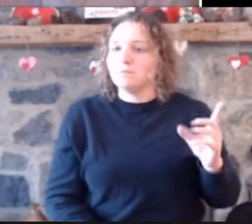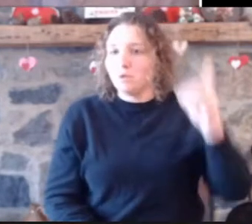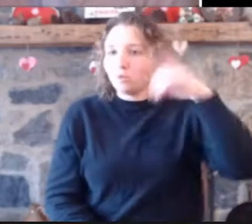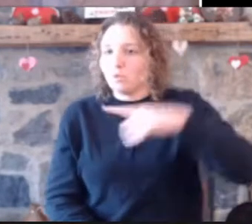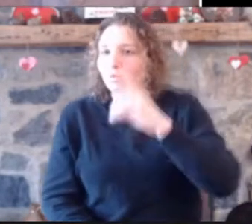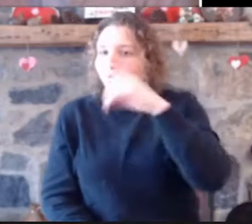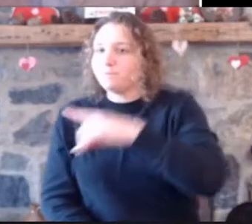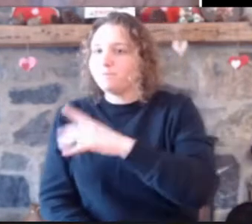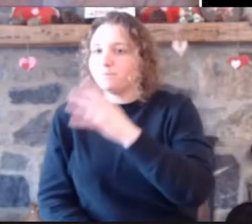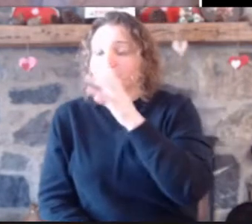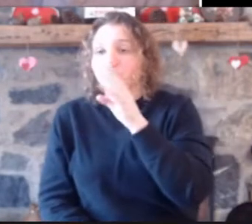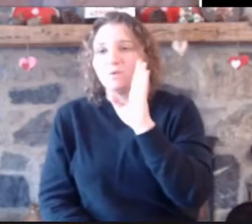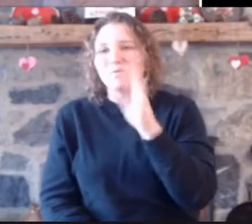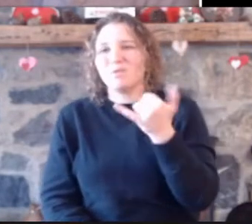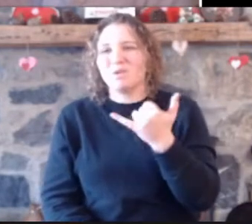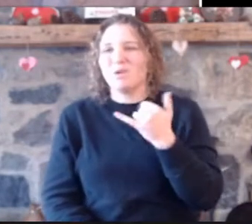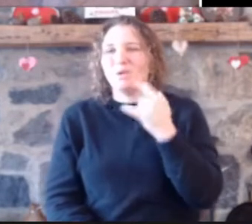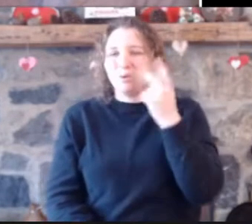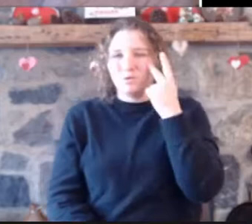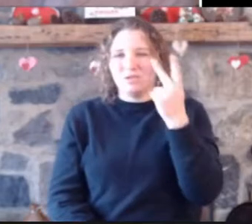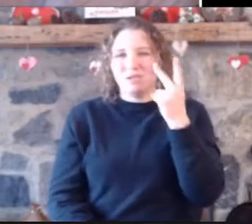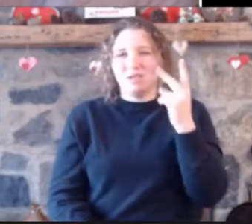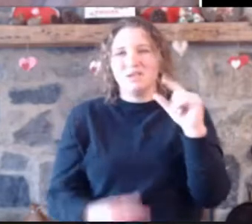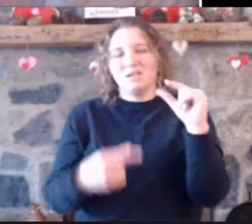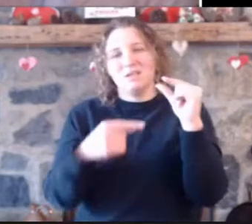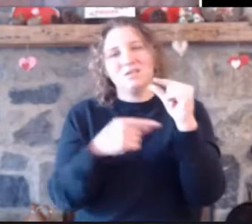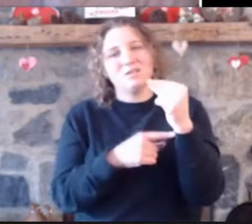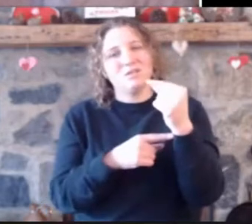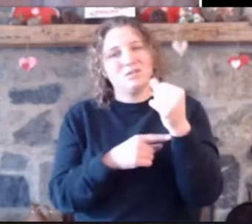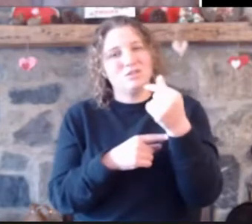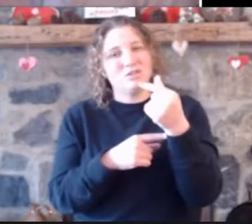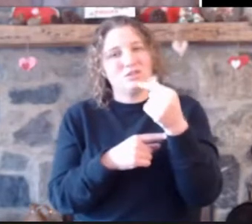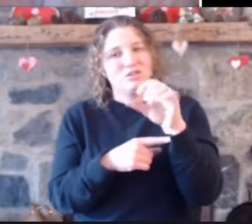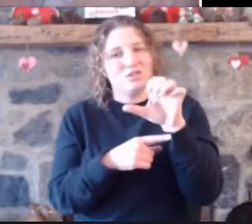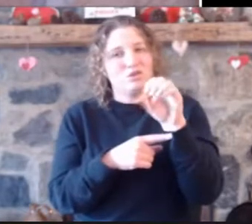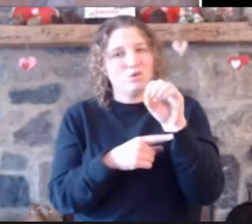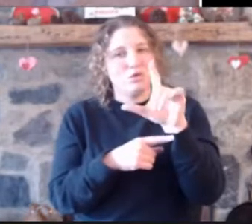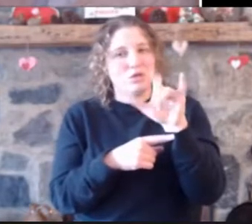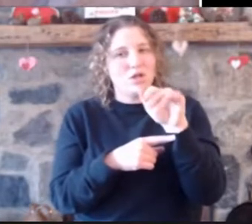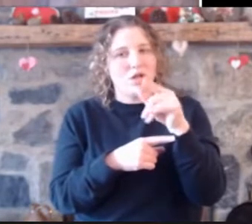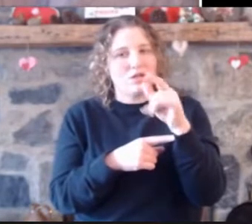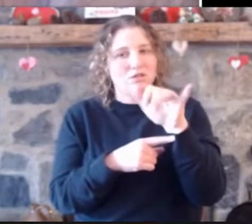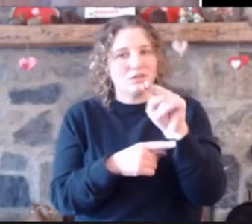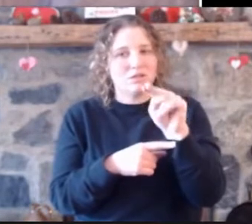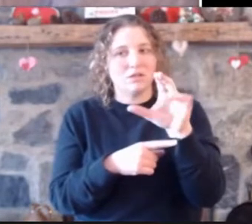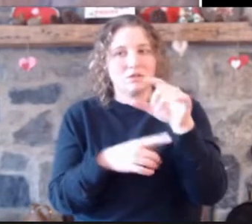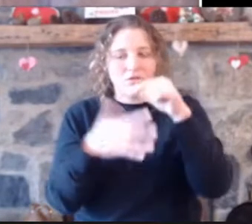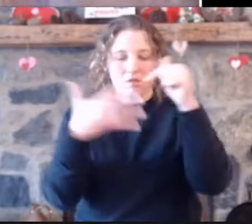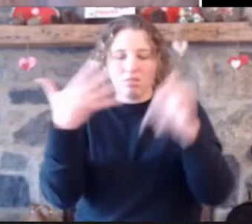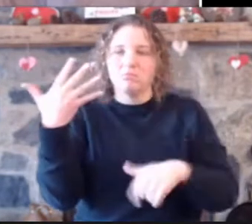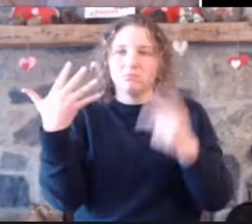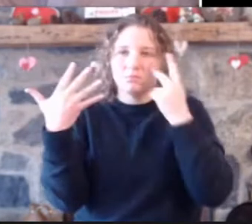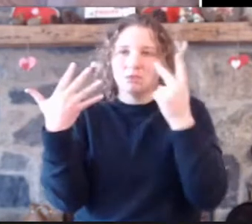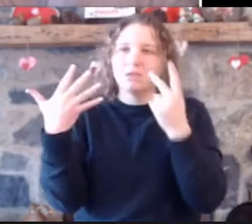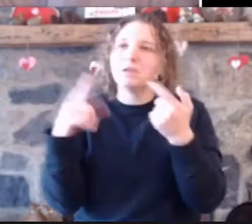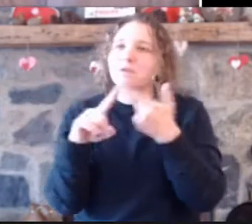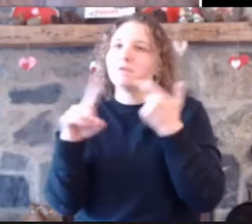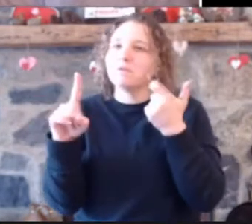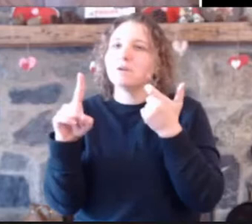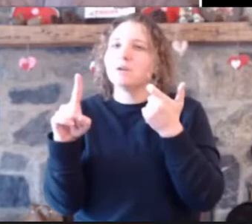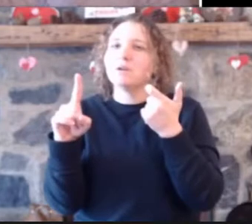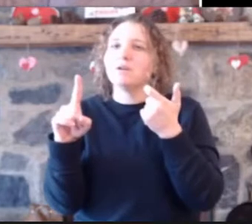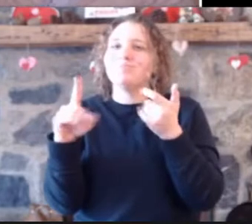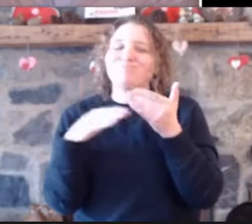So this brings up the geologic column. You'll find it in all kinds of textbooks all around the world. And the geologic column has come from